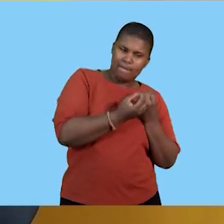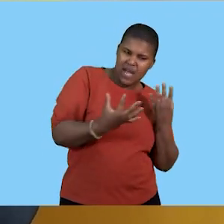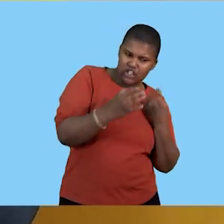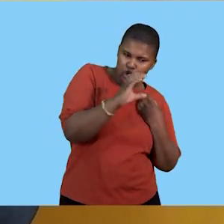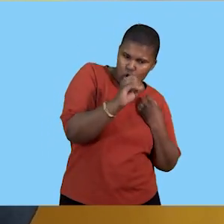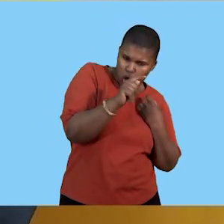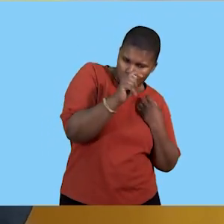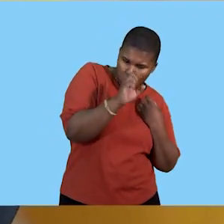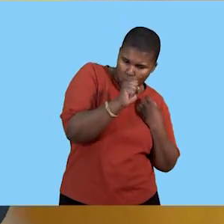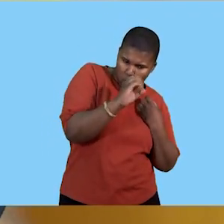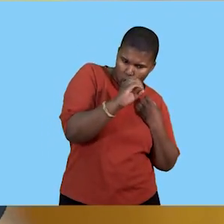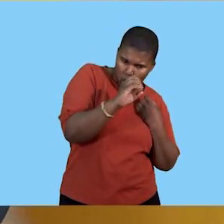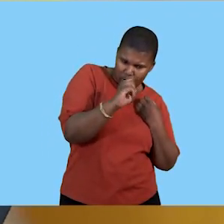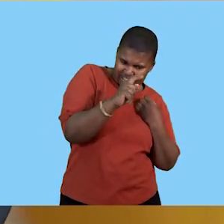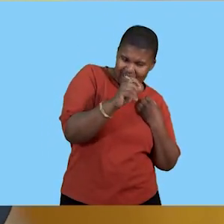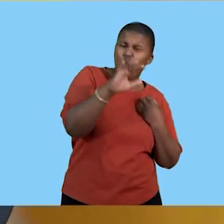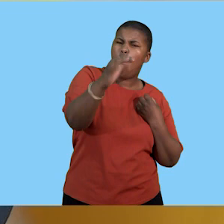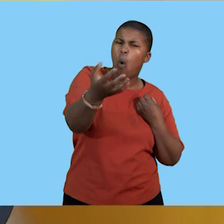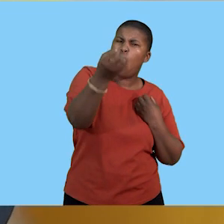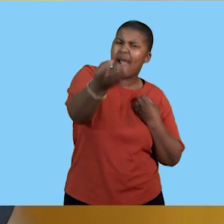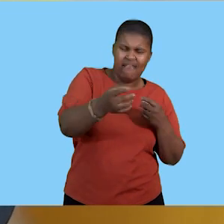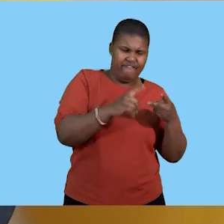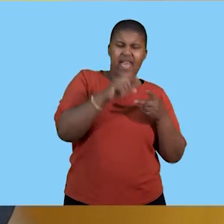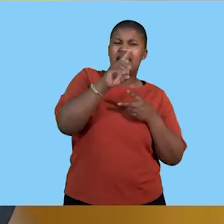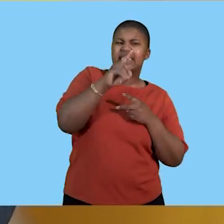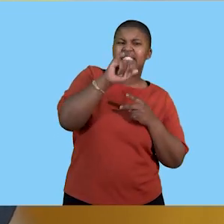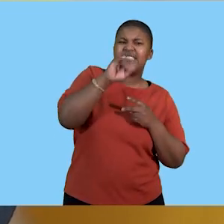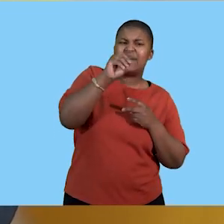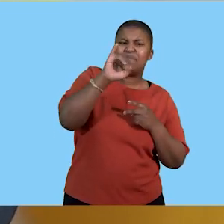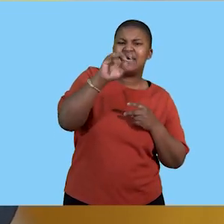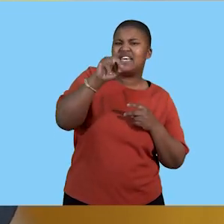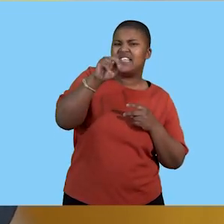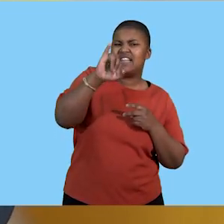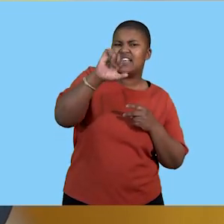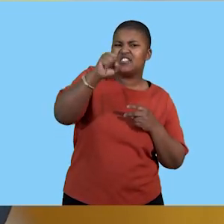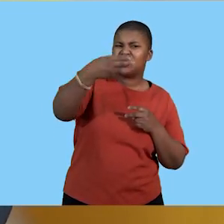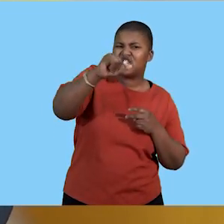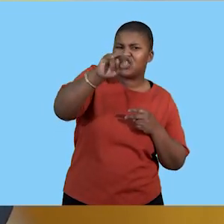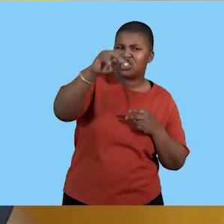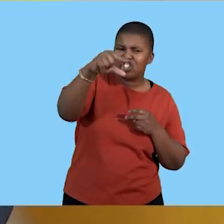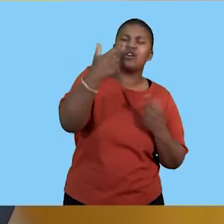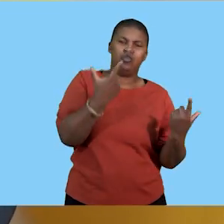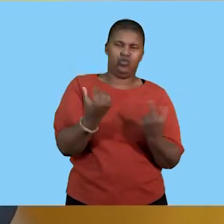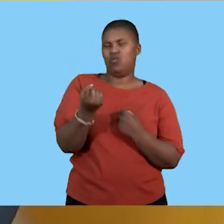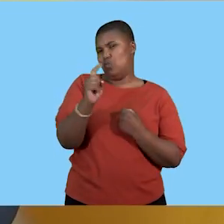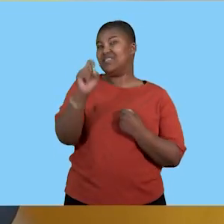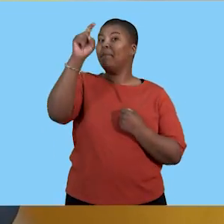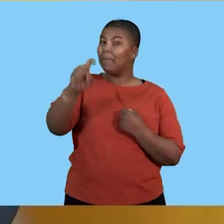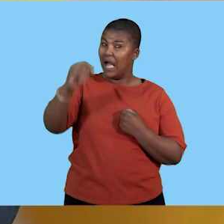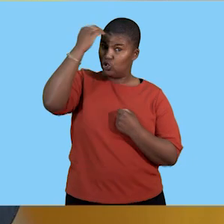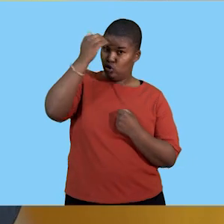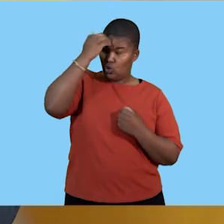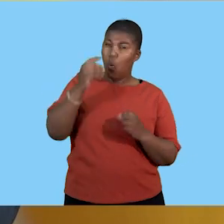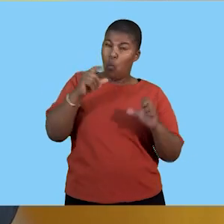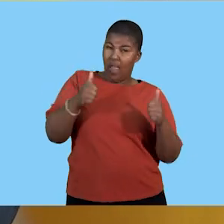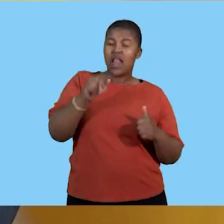method, what do you do? If you're given the diminishing balance method, what do you do? So we need to have